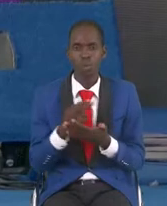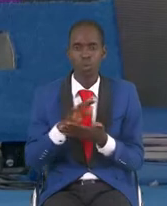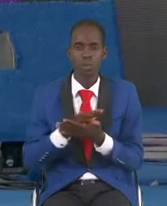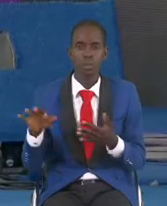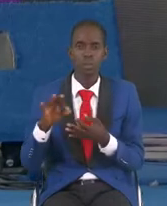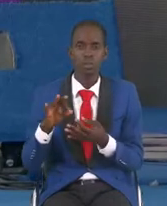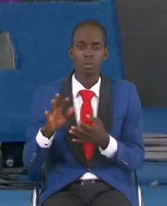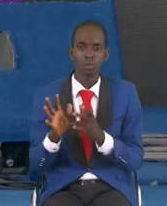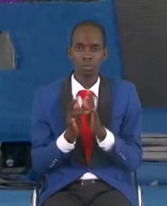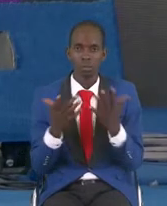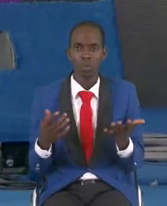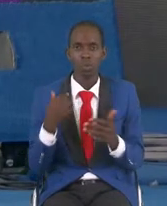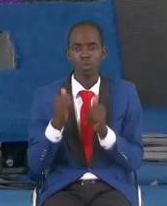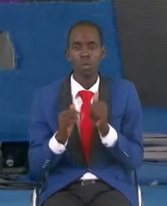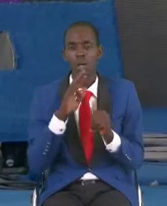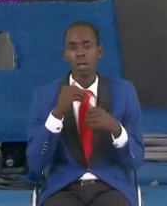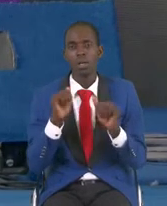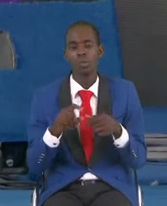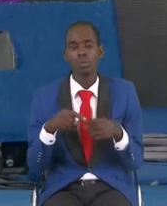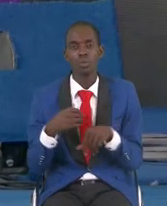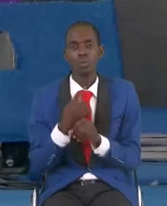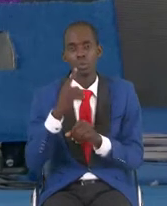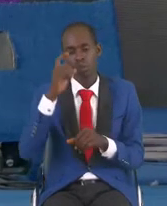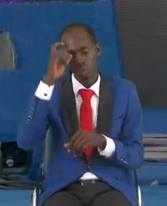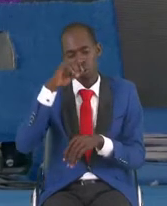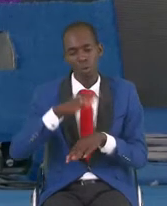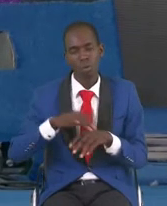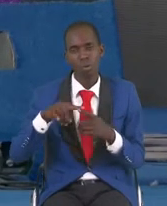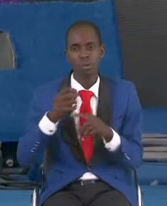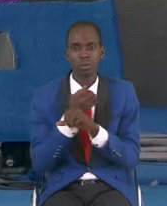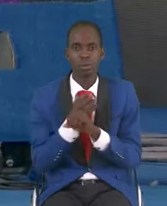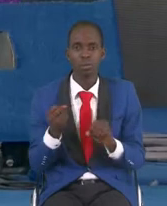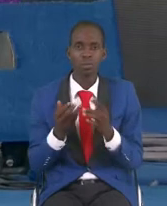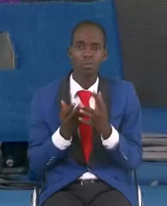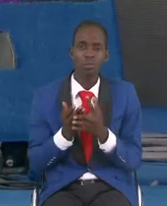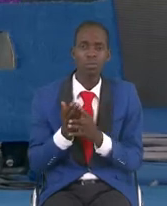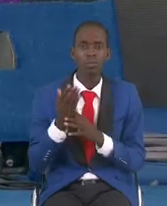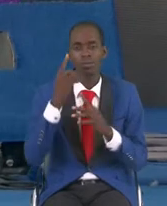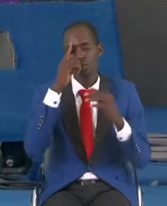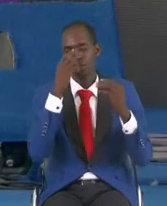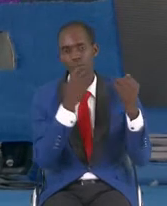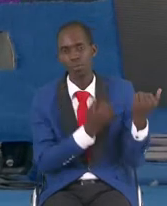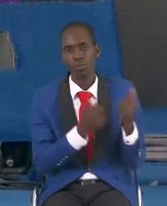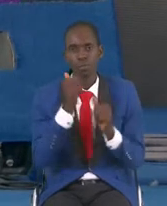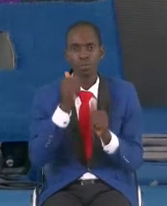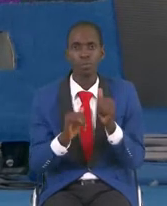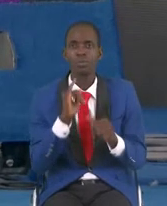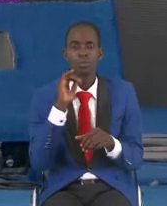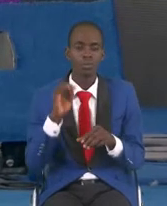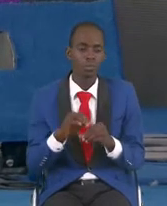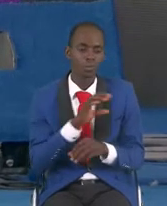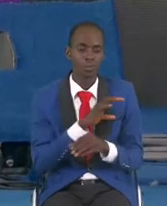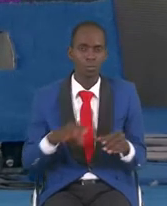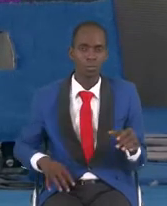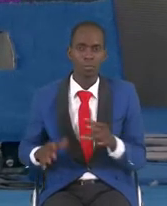able to make thee wise unto salvation through faith which is in Christ